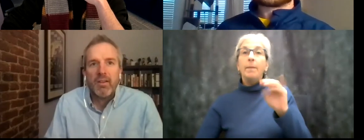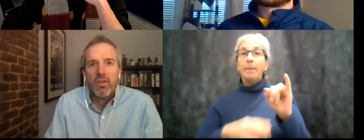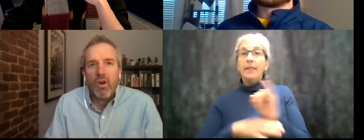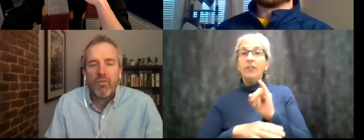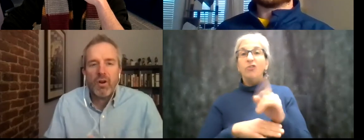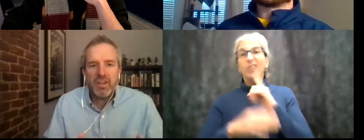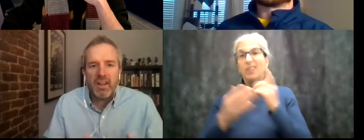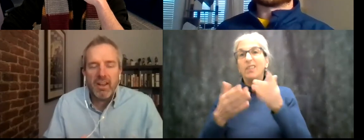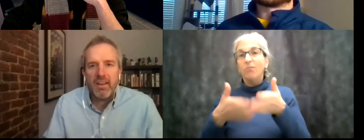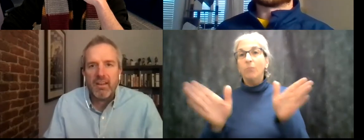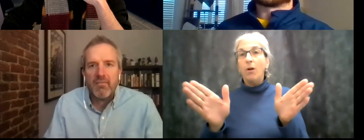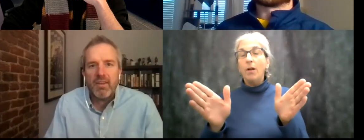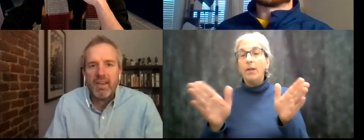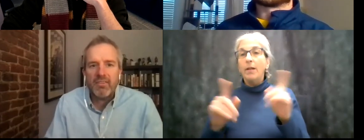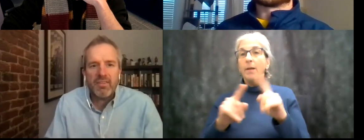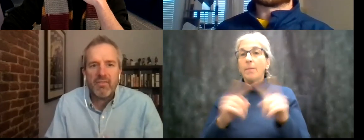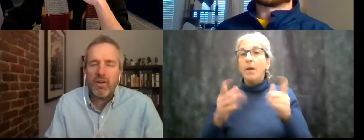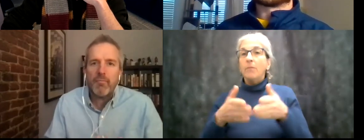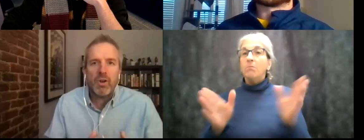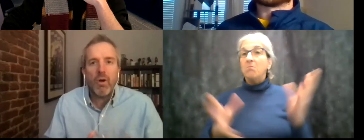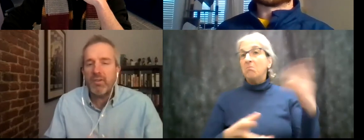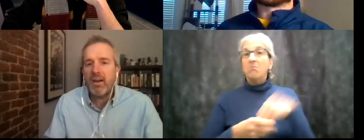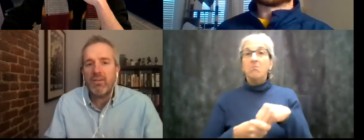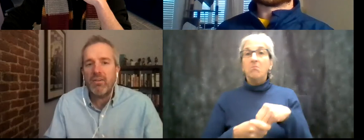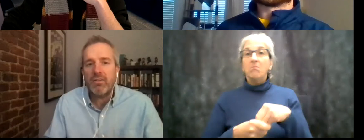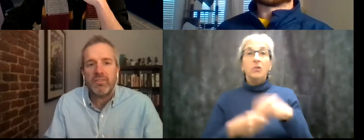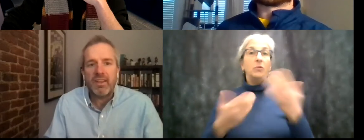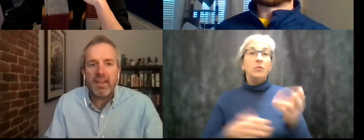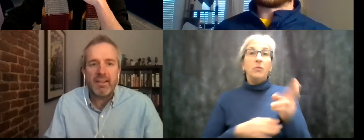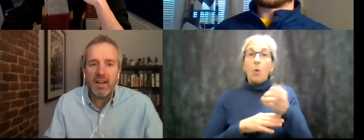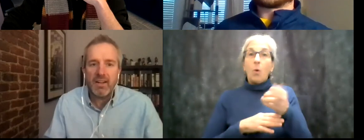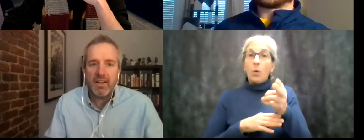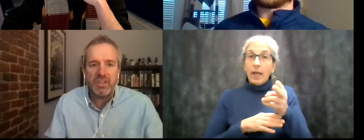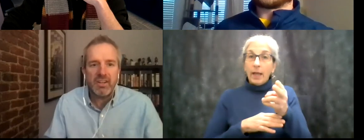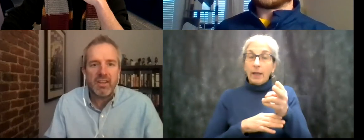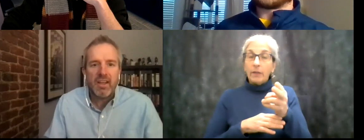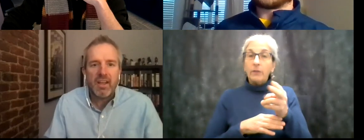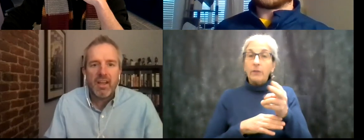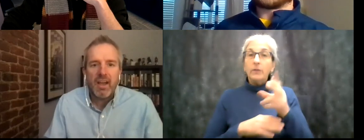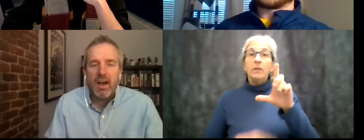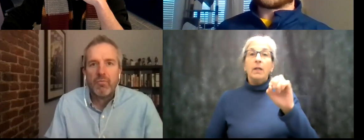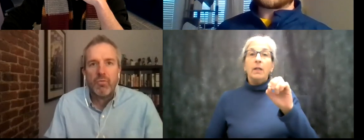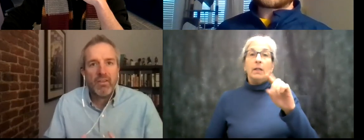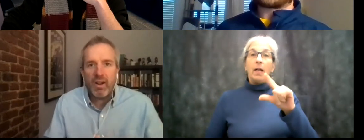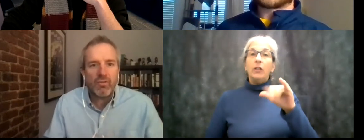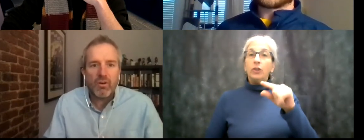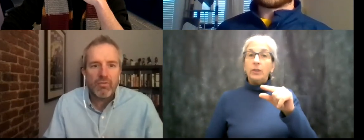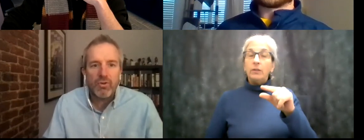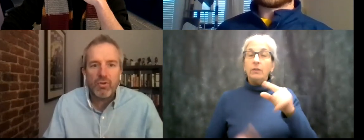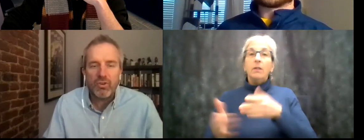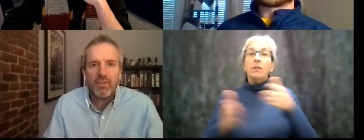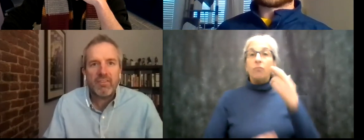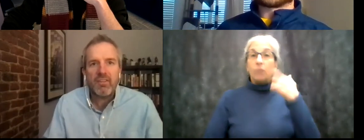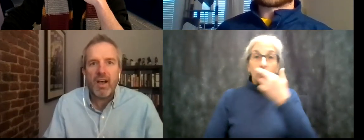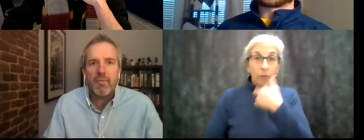but overarching, it entails everything from, you know, hotels and lodging, restaurants or food